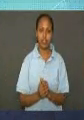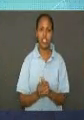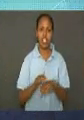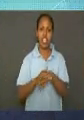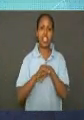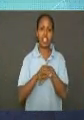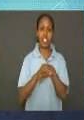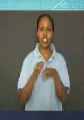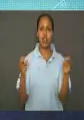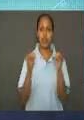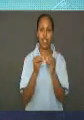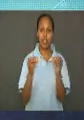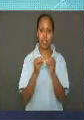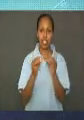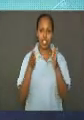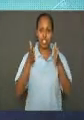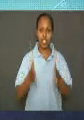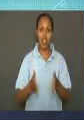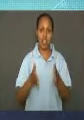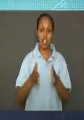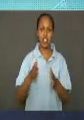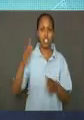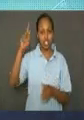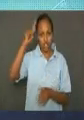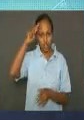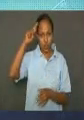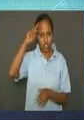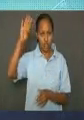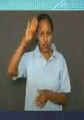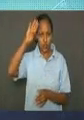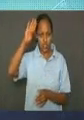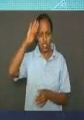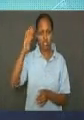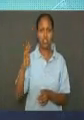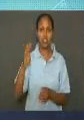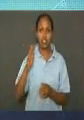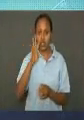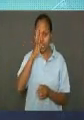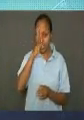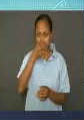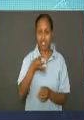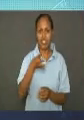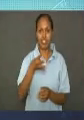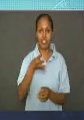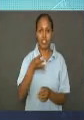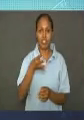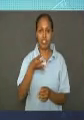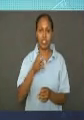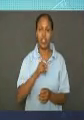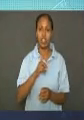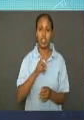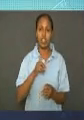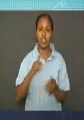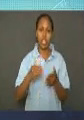English mathematician George Boole created a